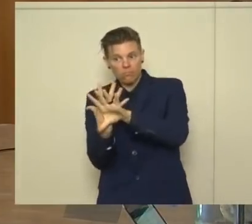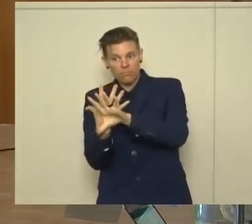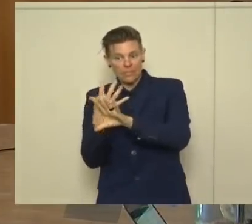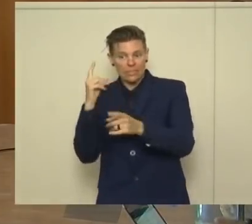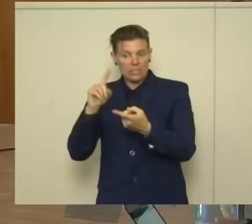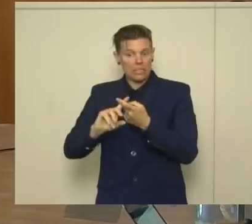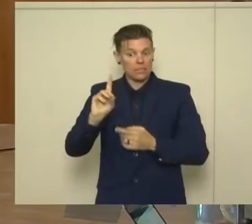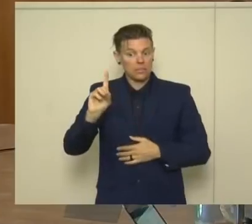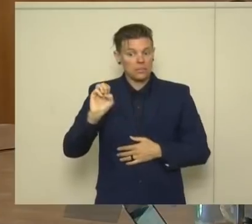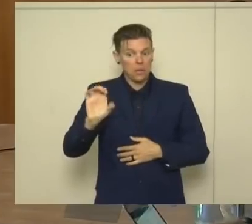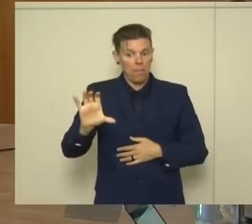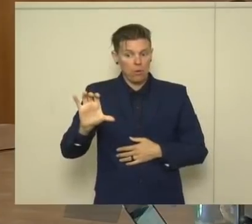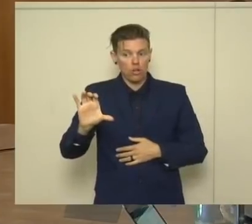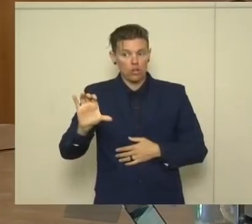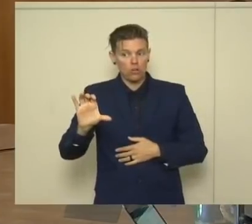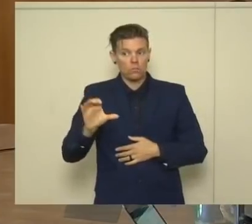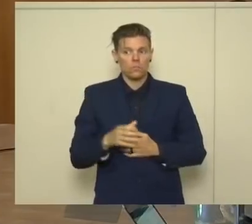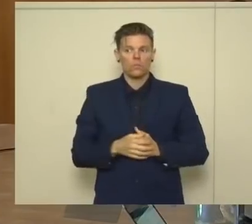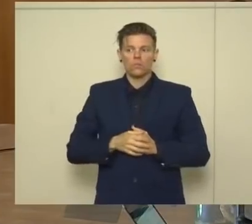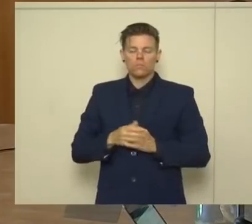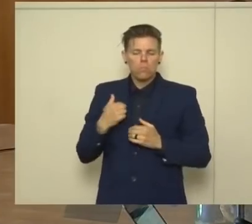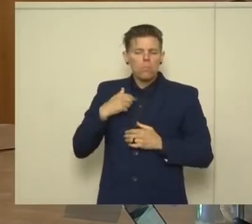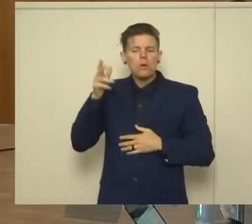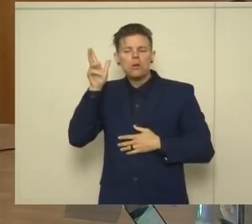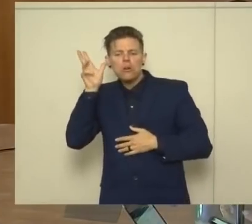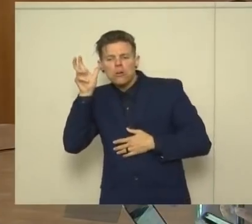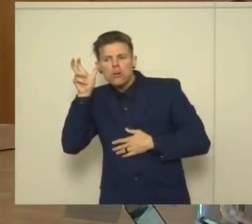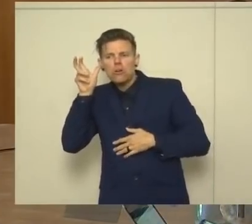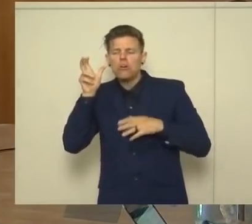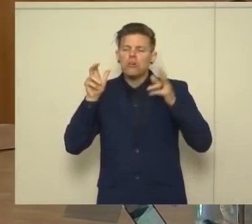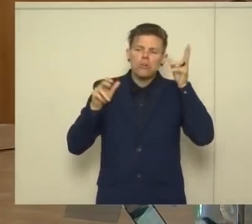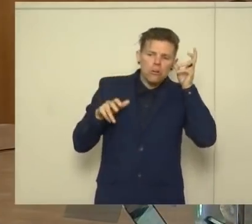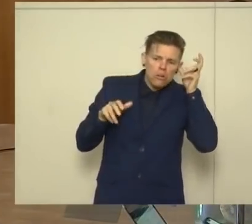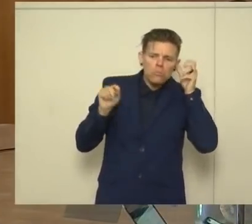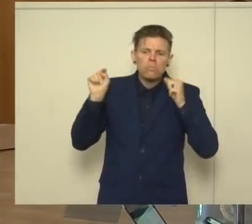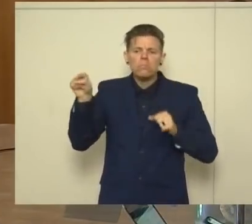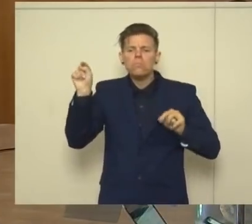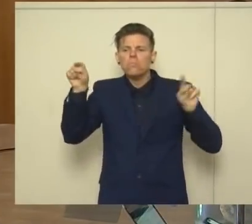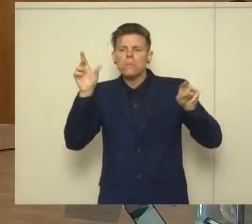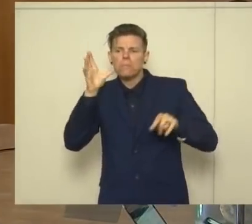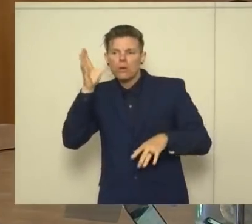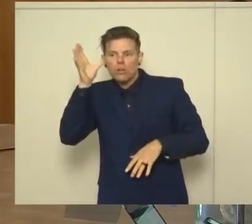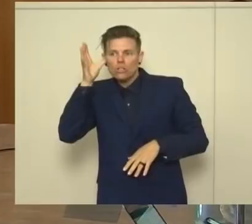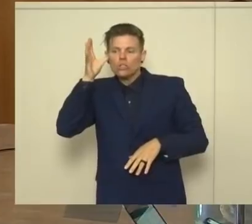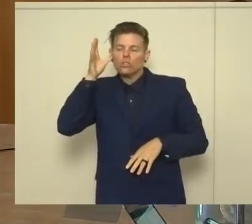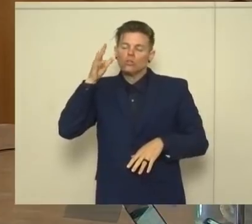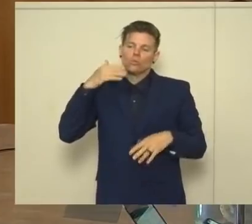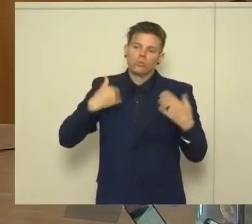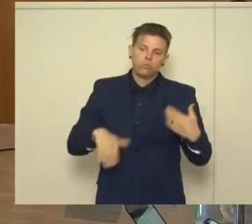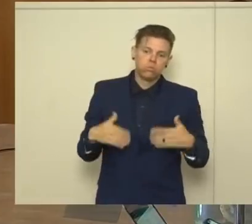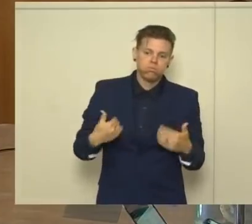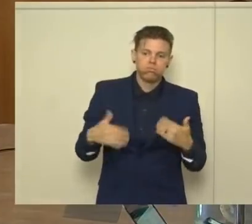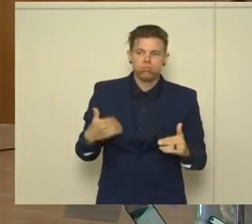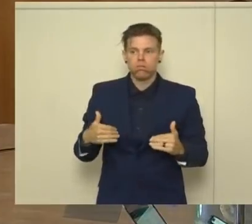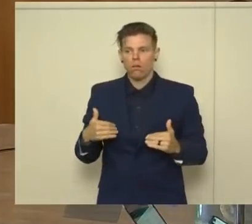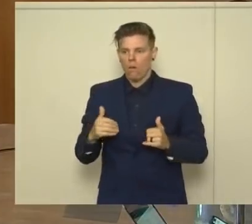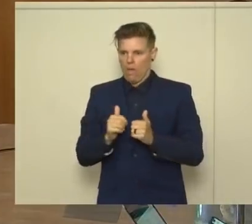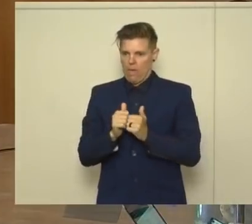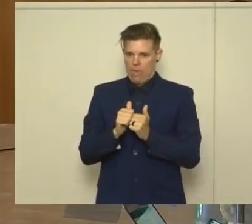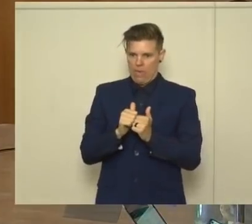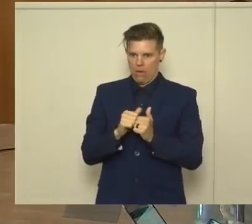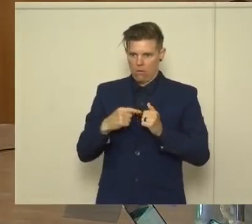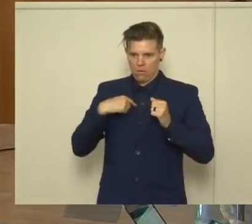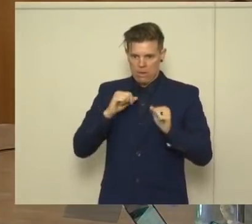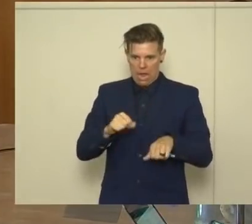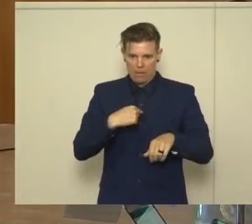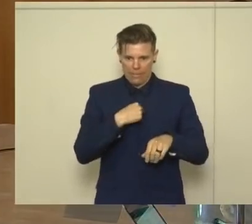of parents around the Albuquerque metro area who are faced with that difficult decision of going to work or staying home and helping